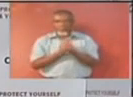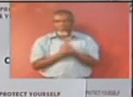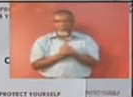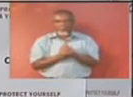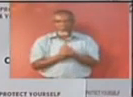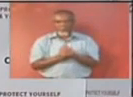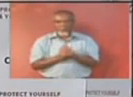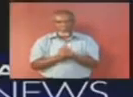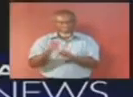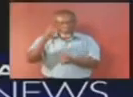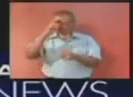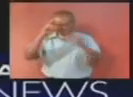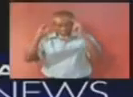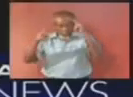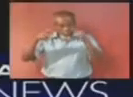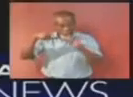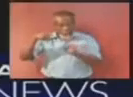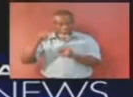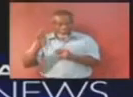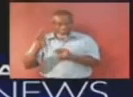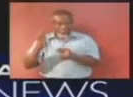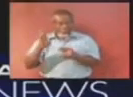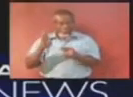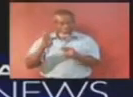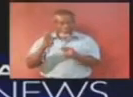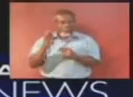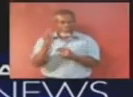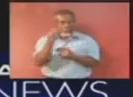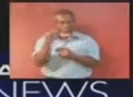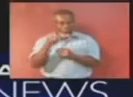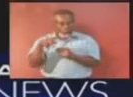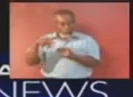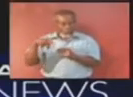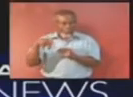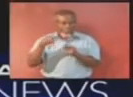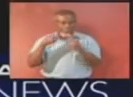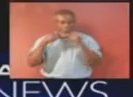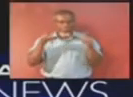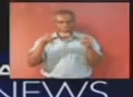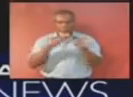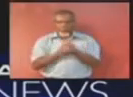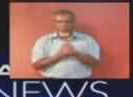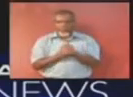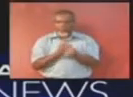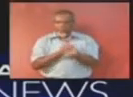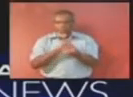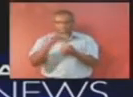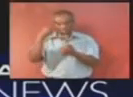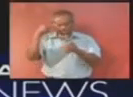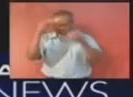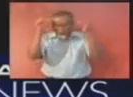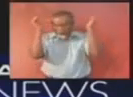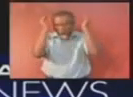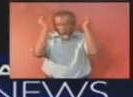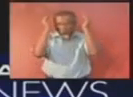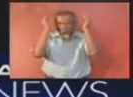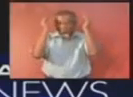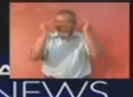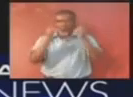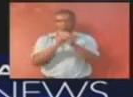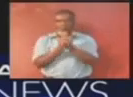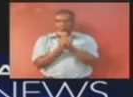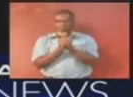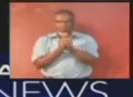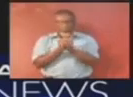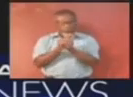Hi, good morning. Priya Bihari, azpnews.com. My two questions are for Dr. Hines. Dr. Hines, firstly, AZP News